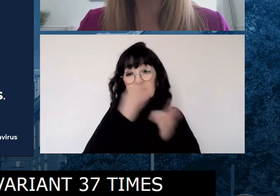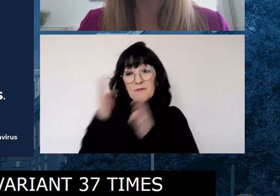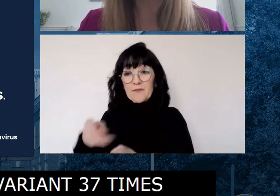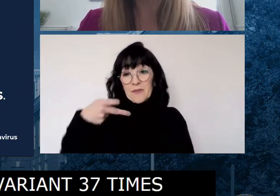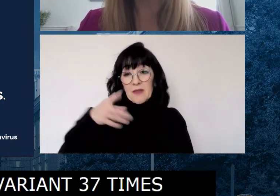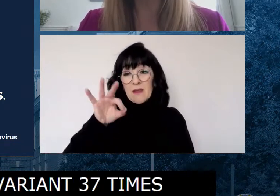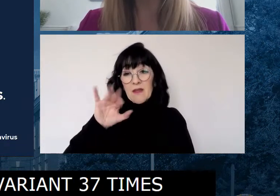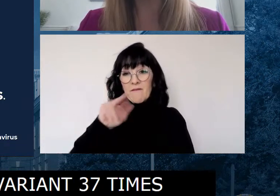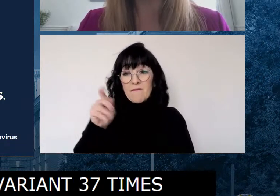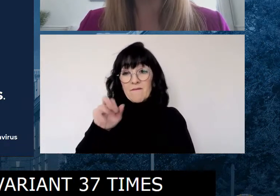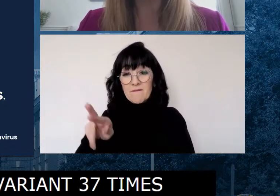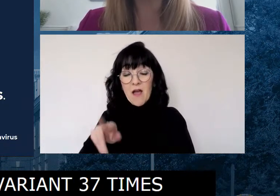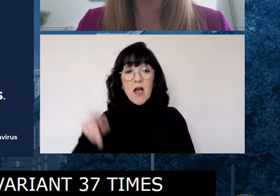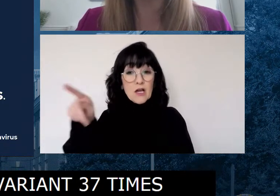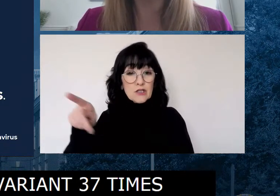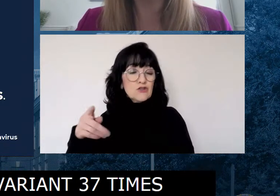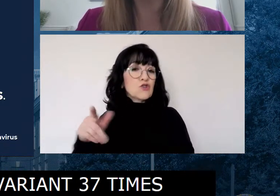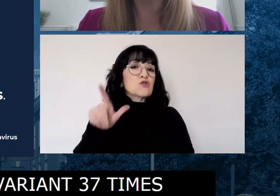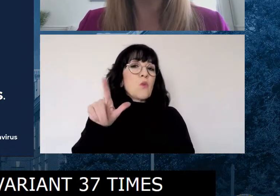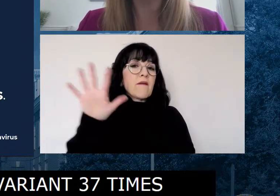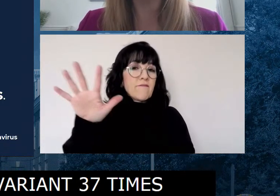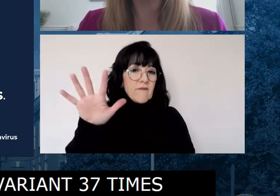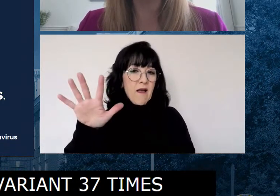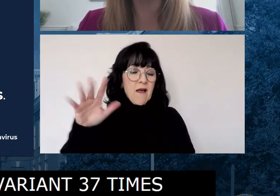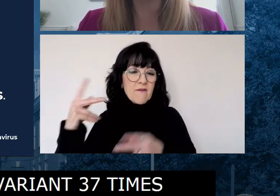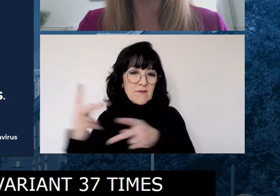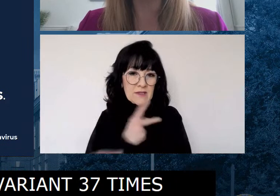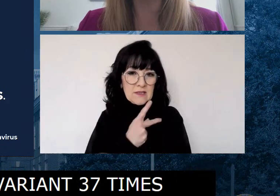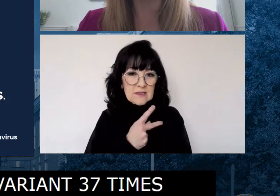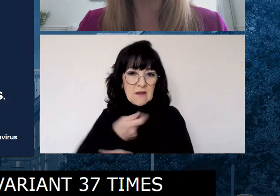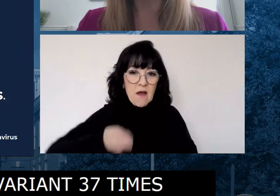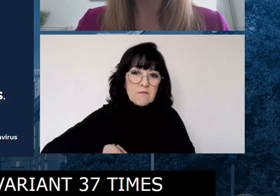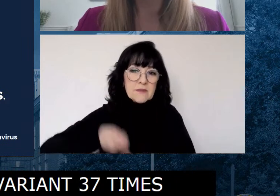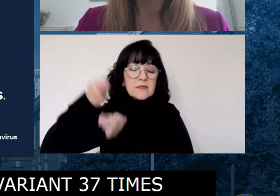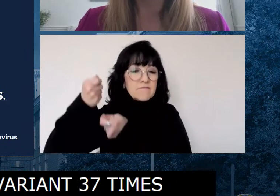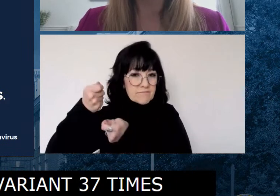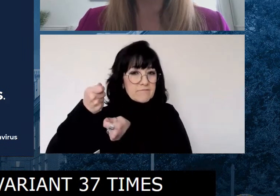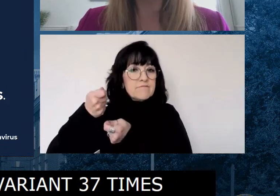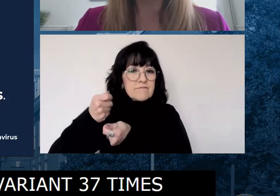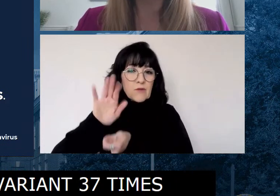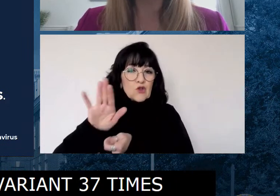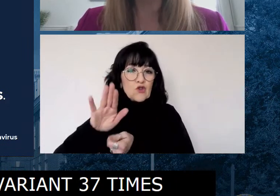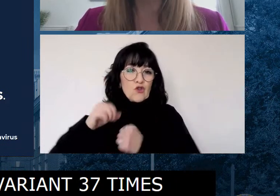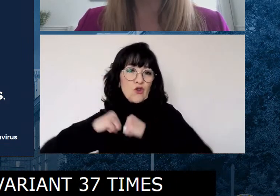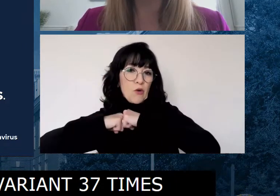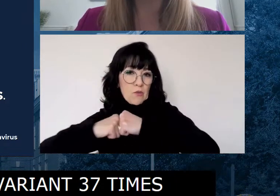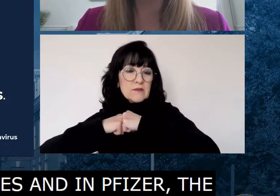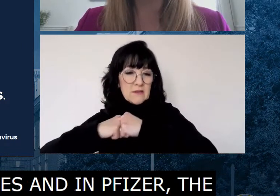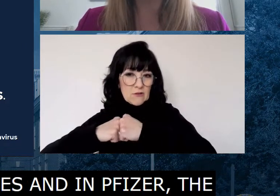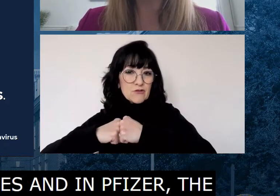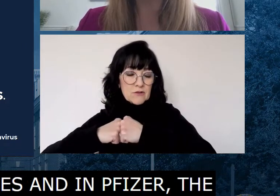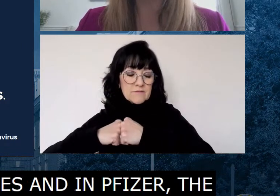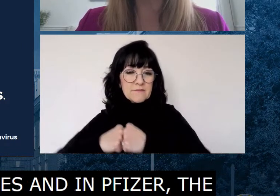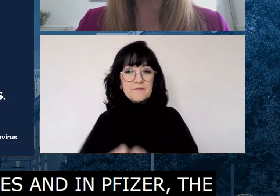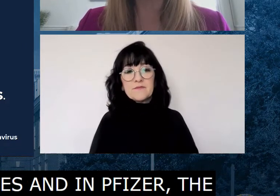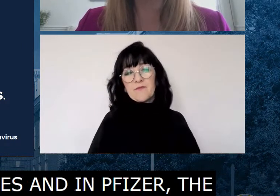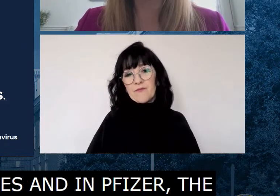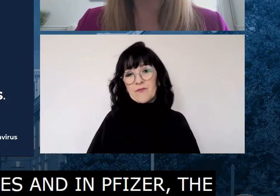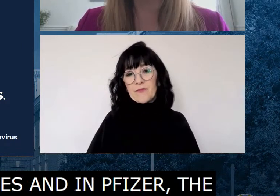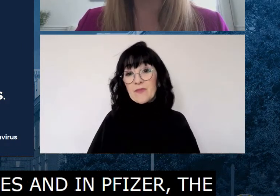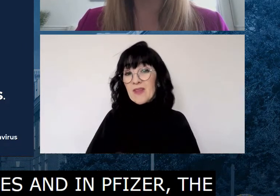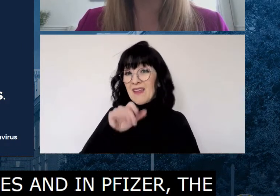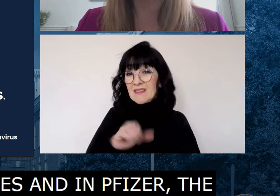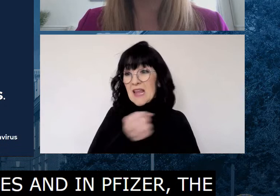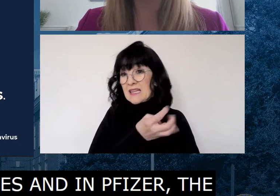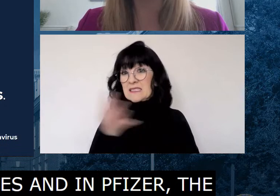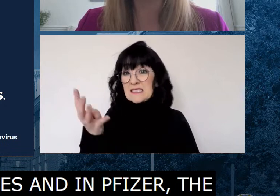response by 25 times over the primary series. And this is backed up by several new